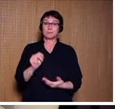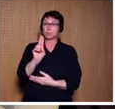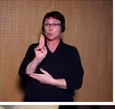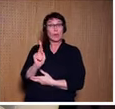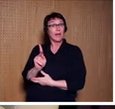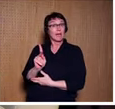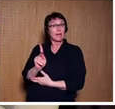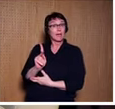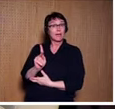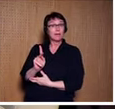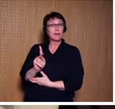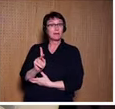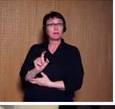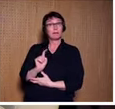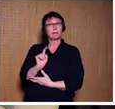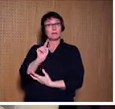role in that.